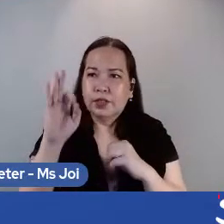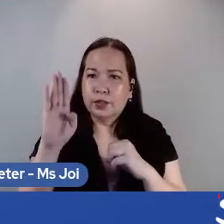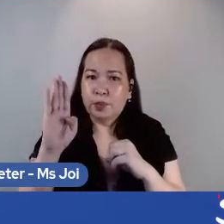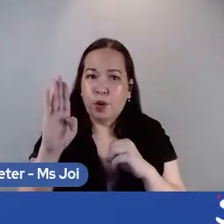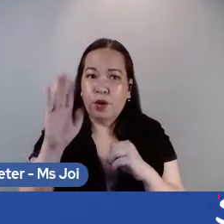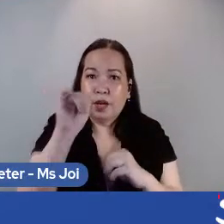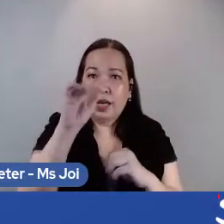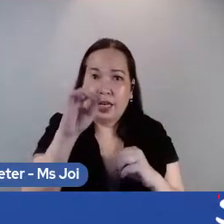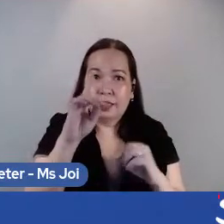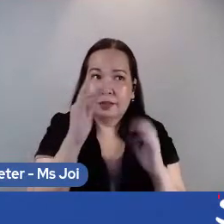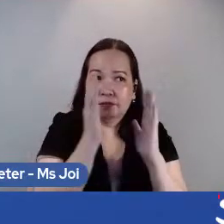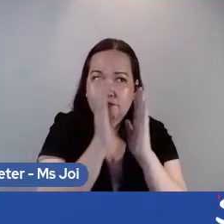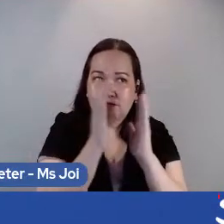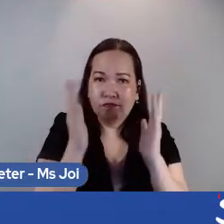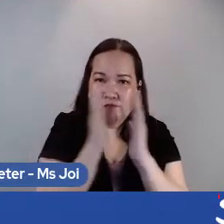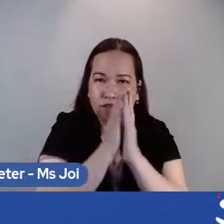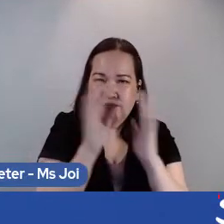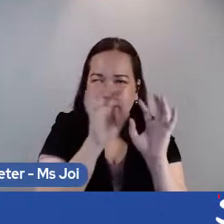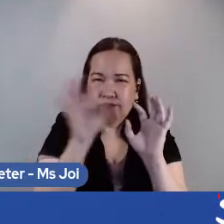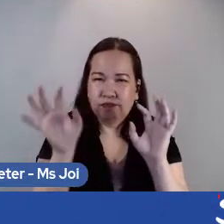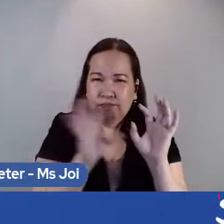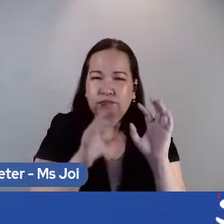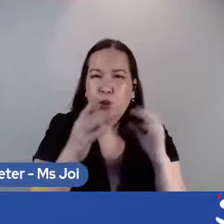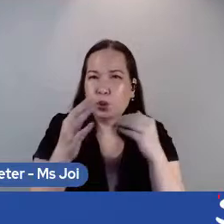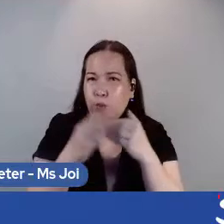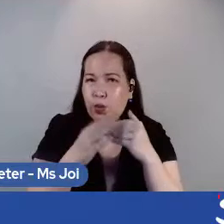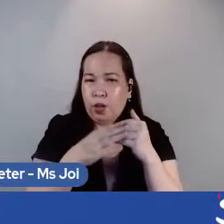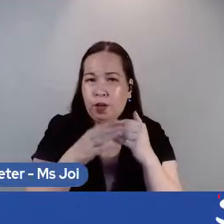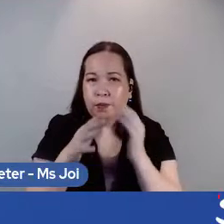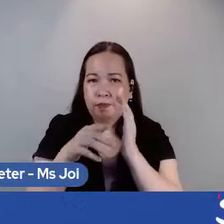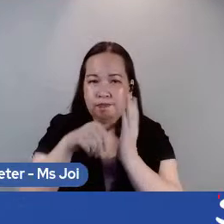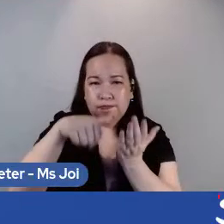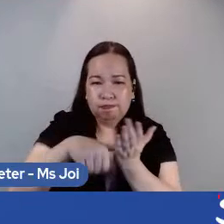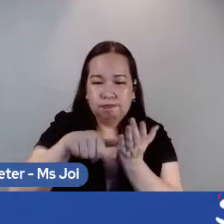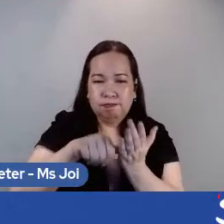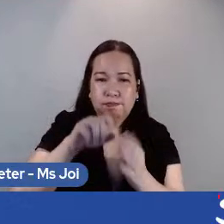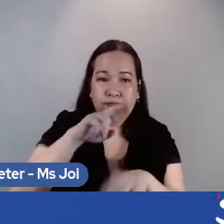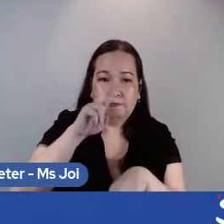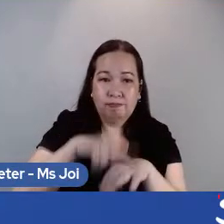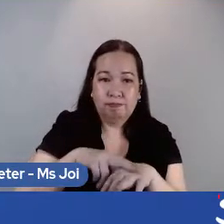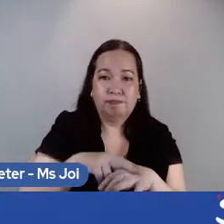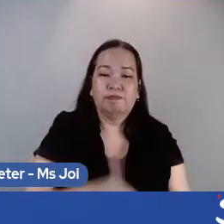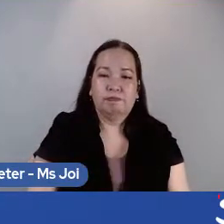to the upcoming 2022 national and local elections? Maybe we can start with Roy from Meta.